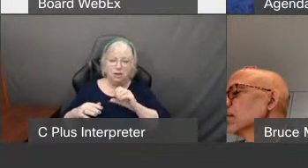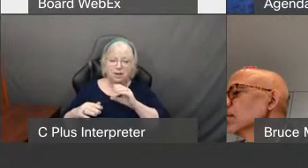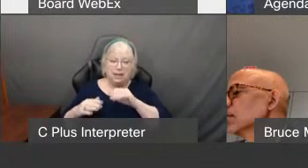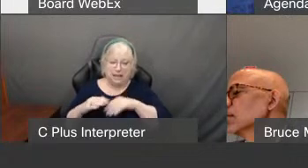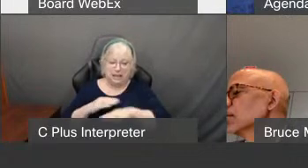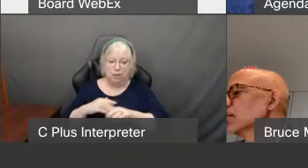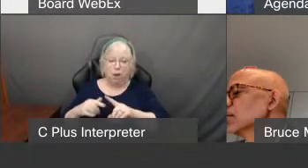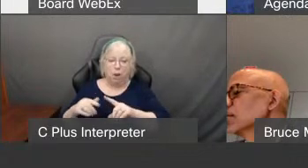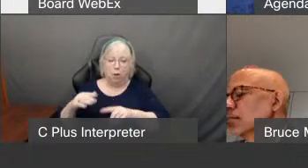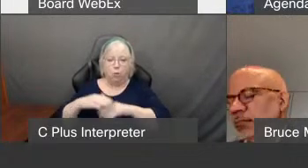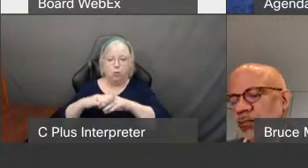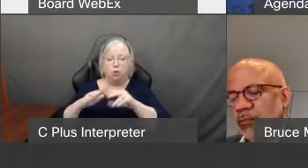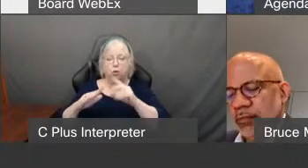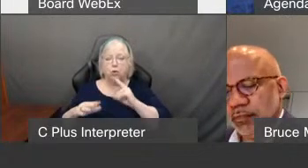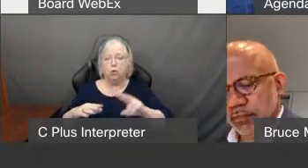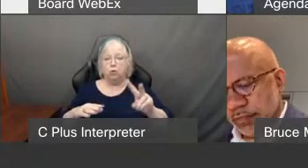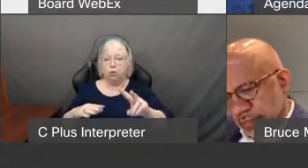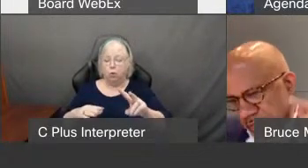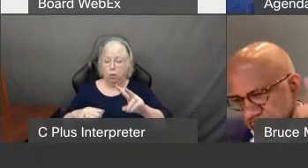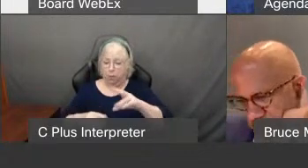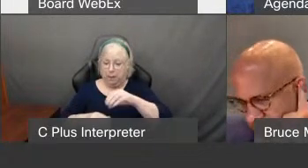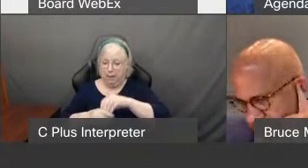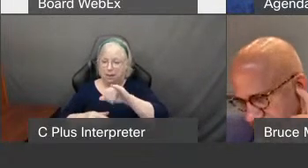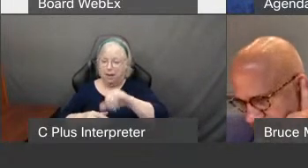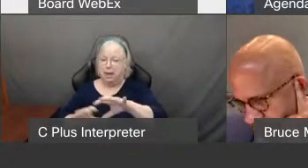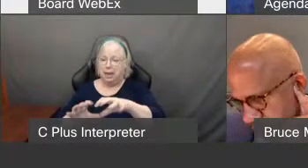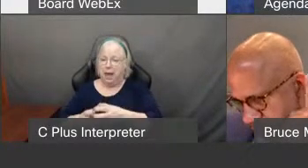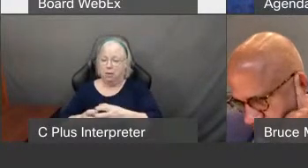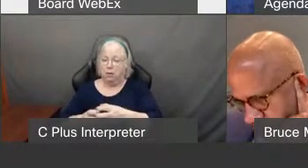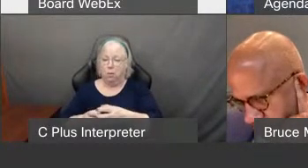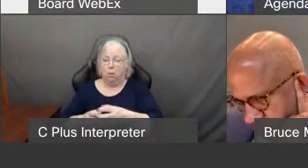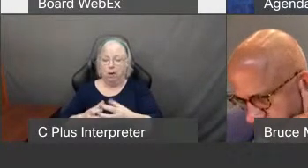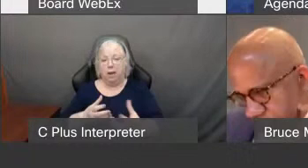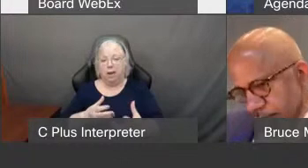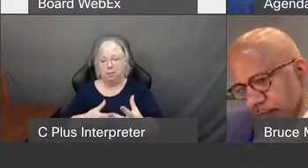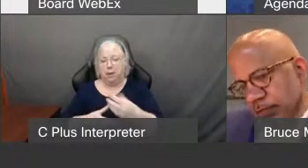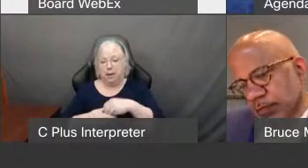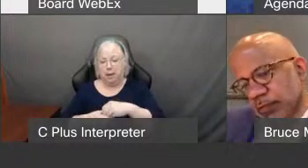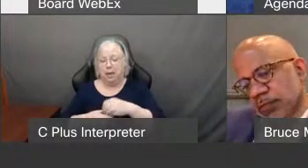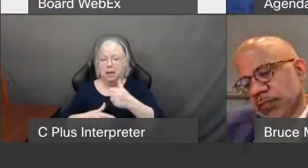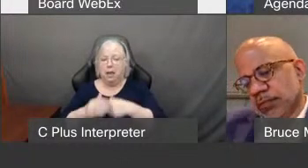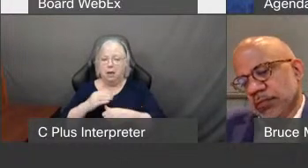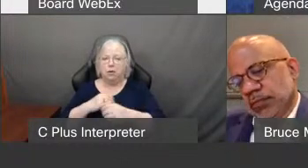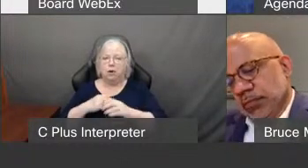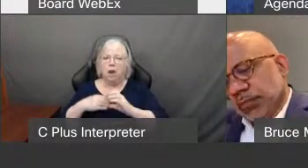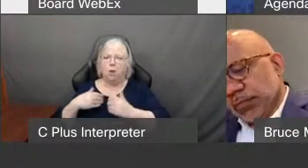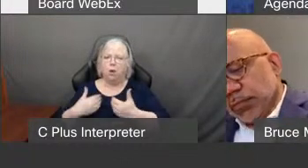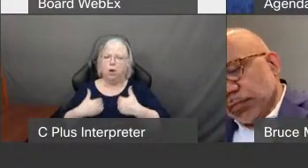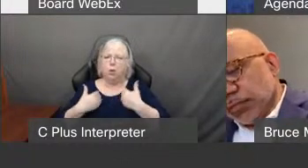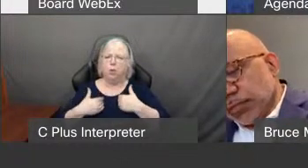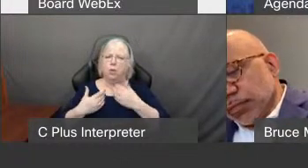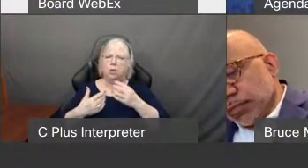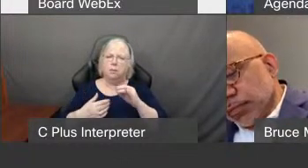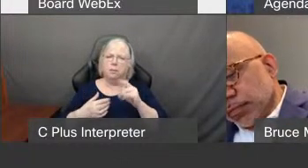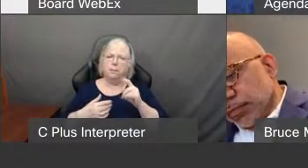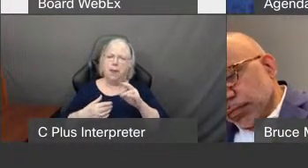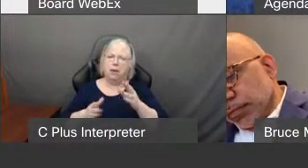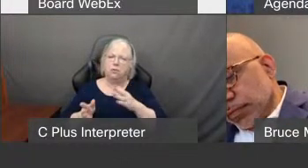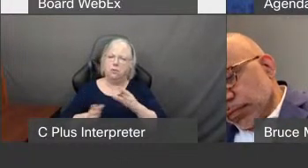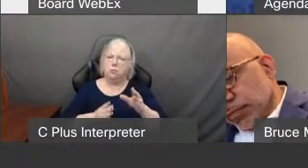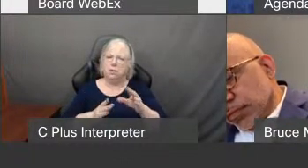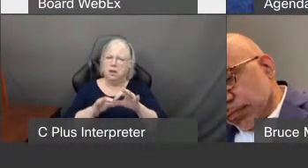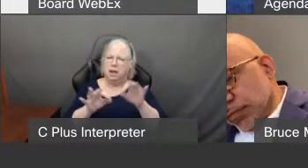category and be captured along with our youth master plan or within that youth master plan